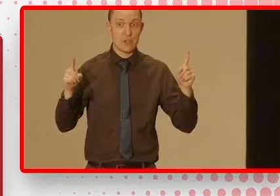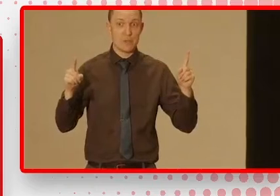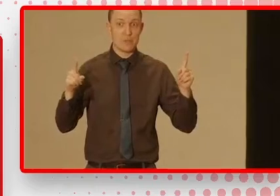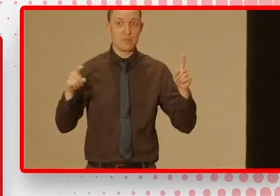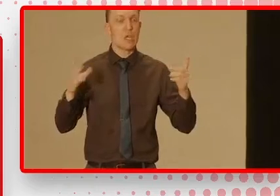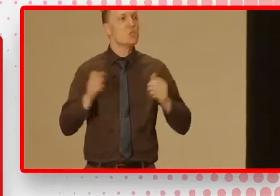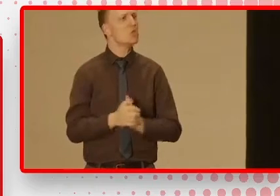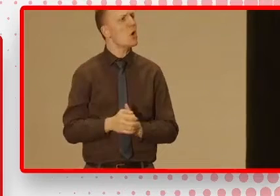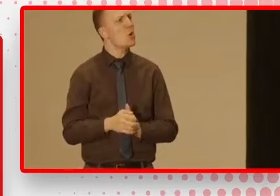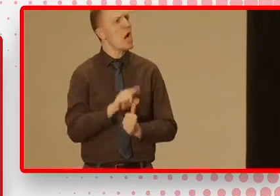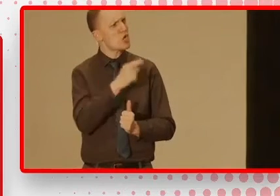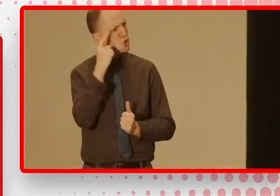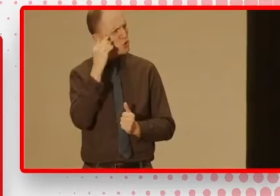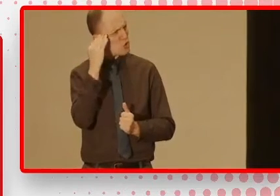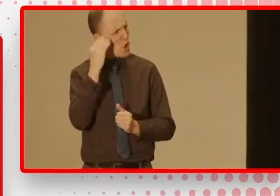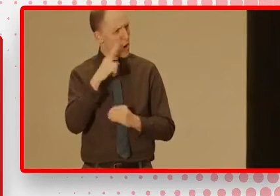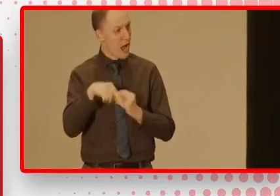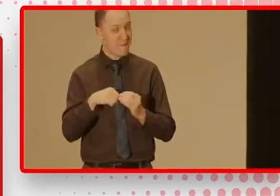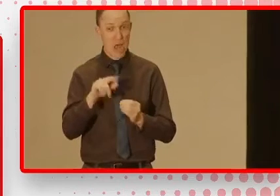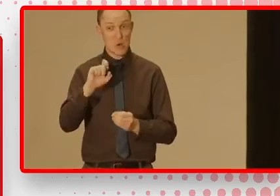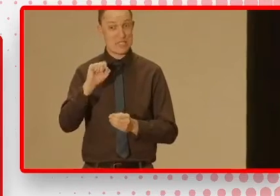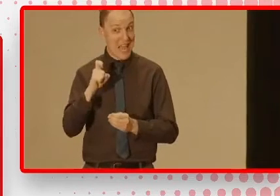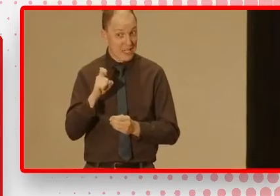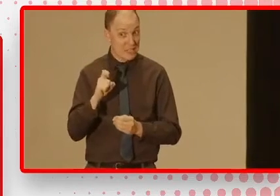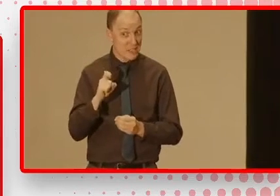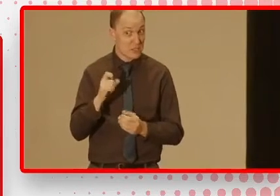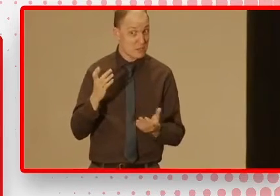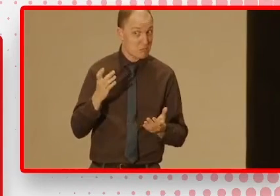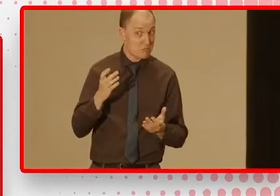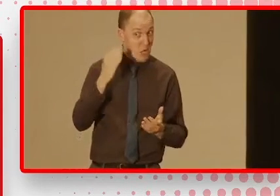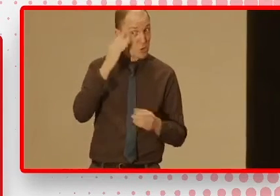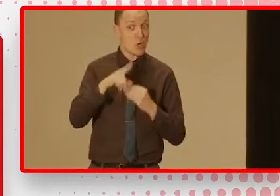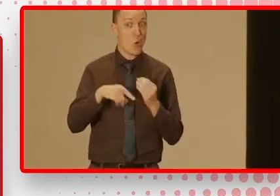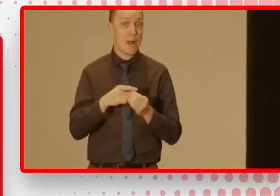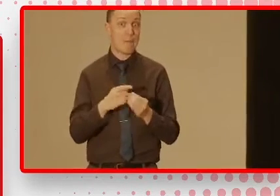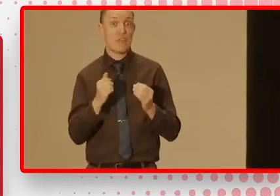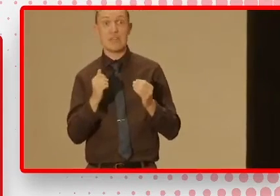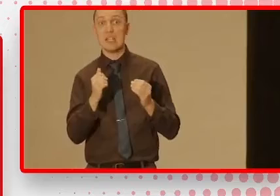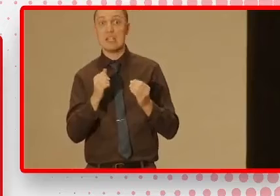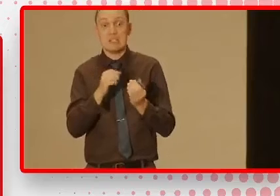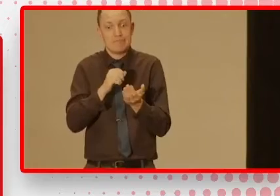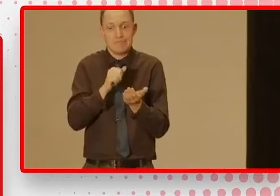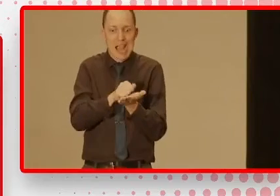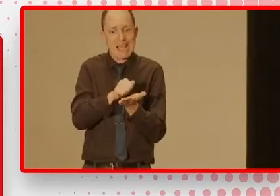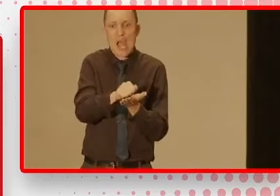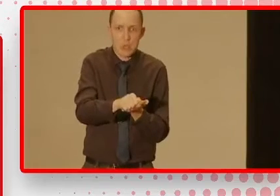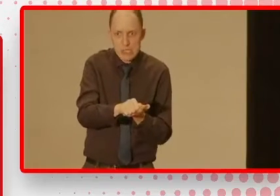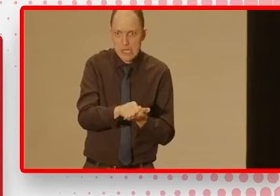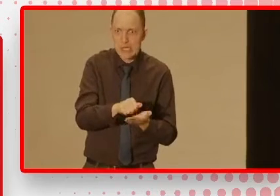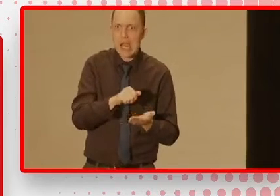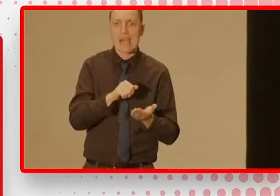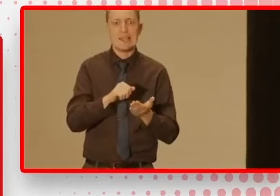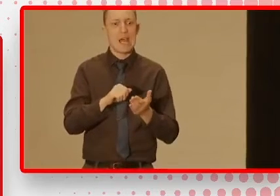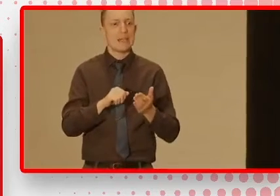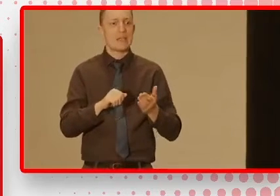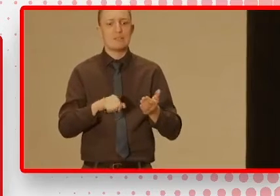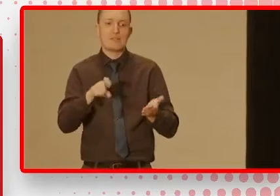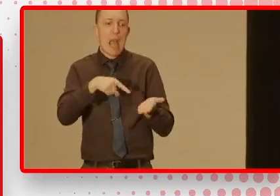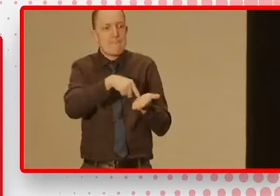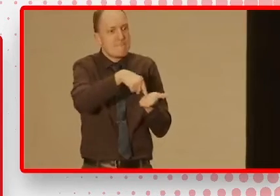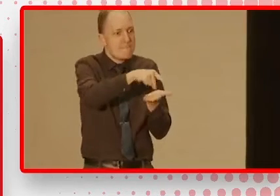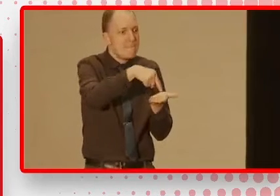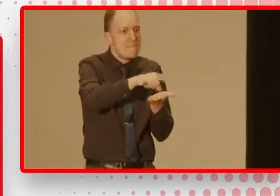you know about taxes? Do you know about the accounting and personnel payroll? Do you know about the insurance you got to have? We